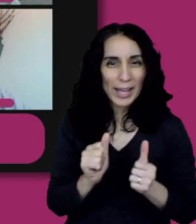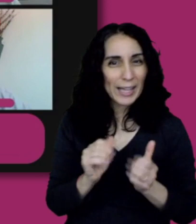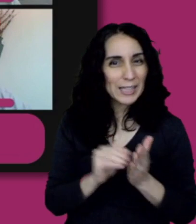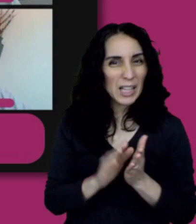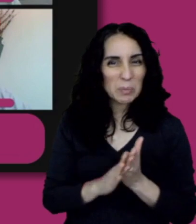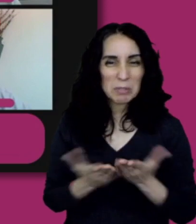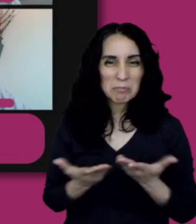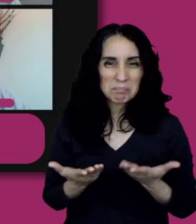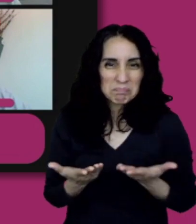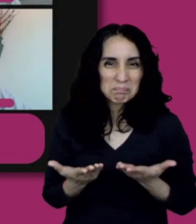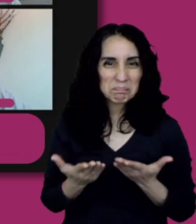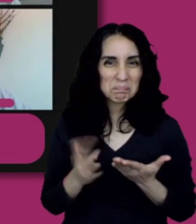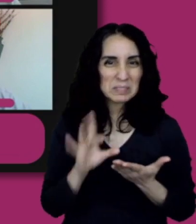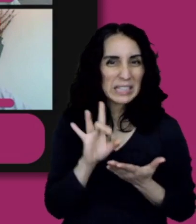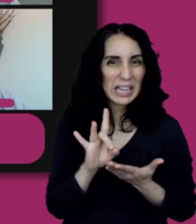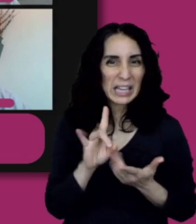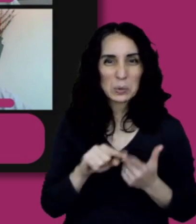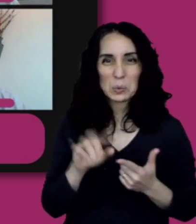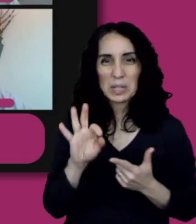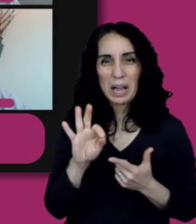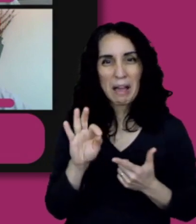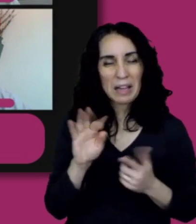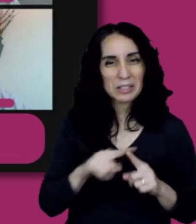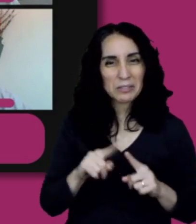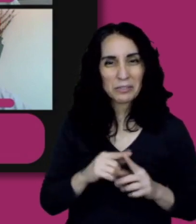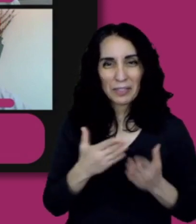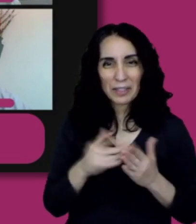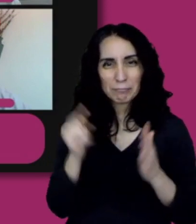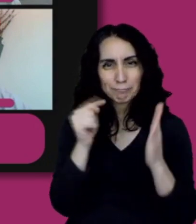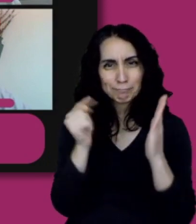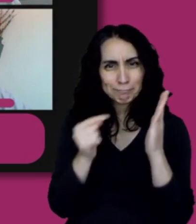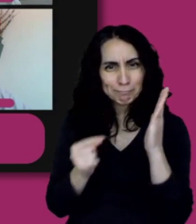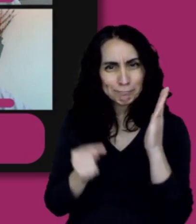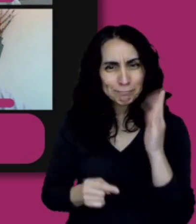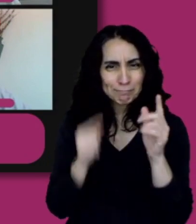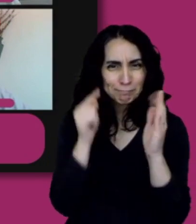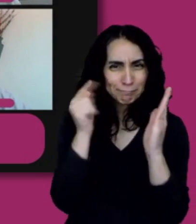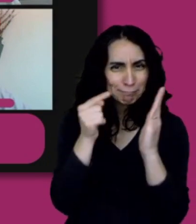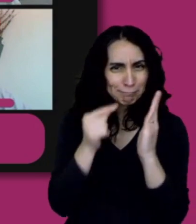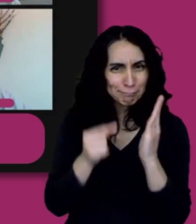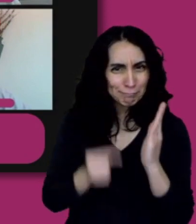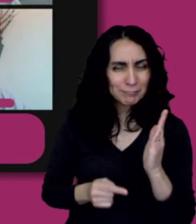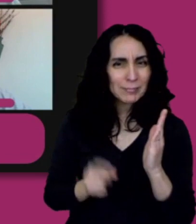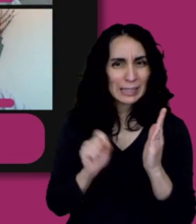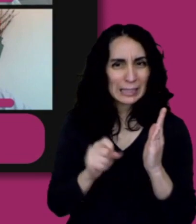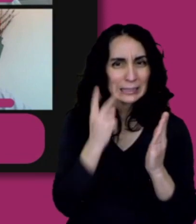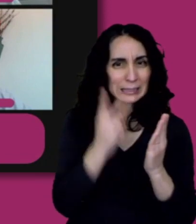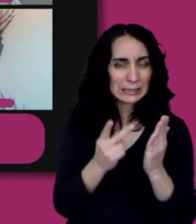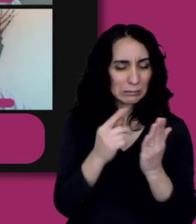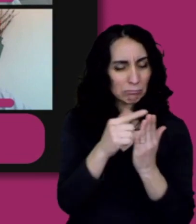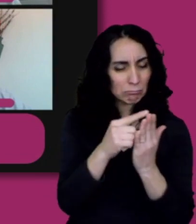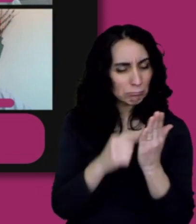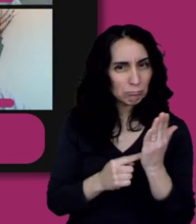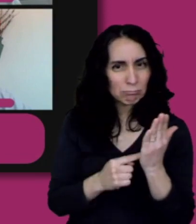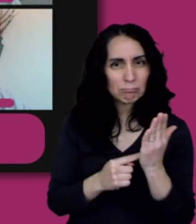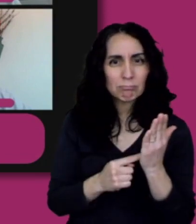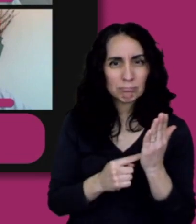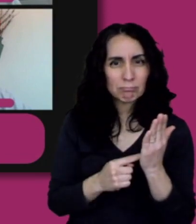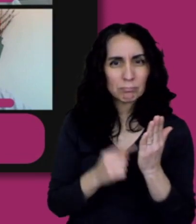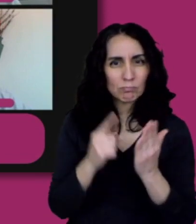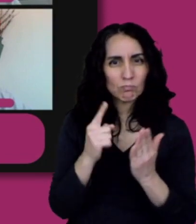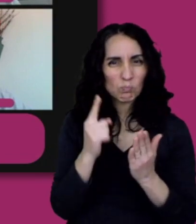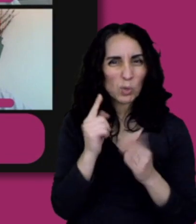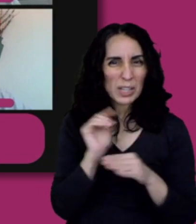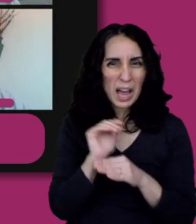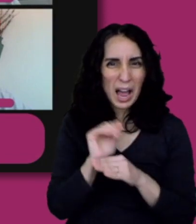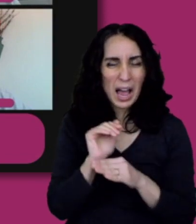document, covers about 8 to 9 different items, but it's a bulleted list. So you can sit down probably in one